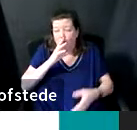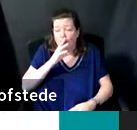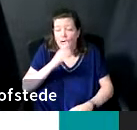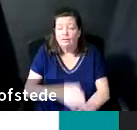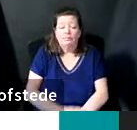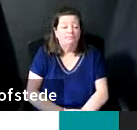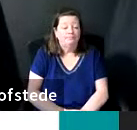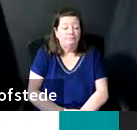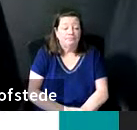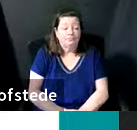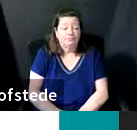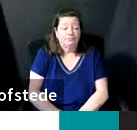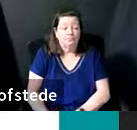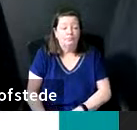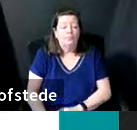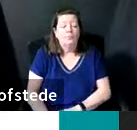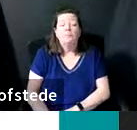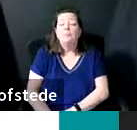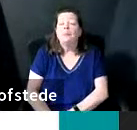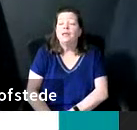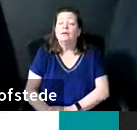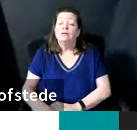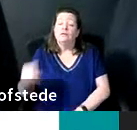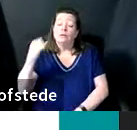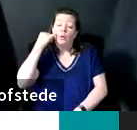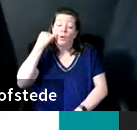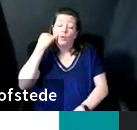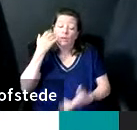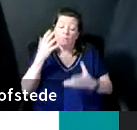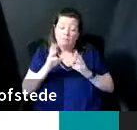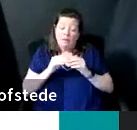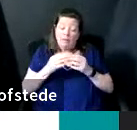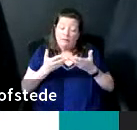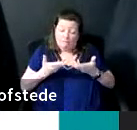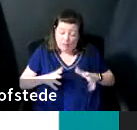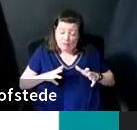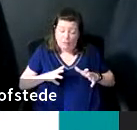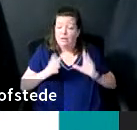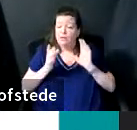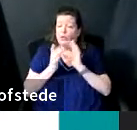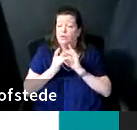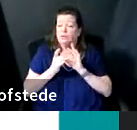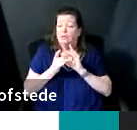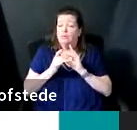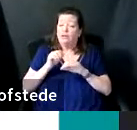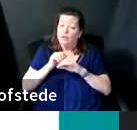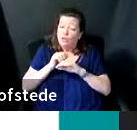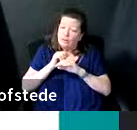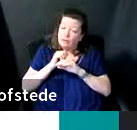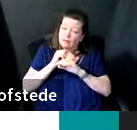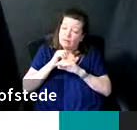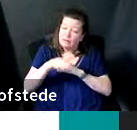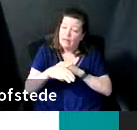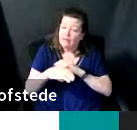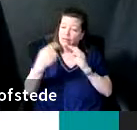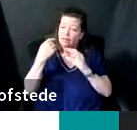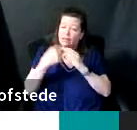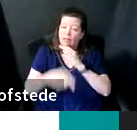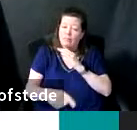Next slide. To submit comments after the meeting, please send those comments via